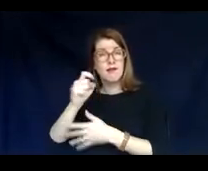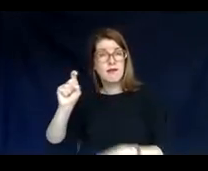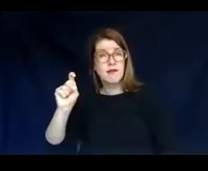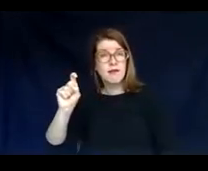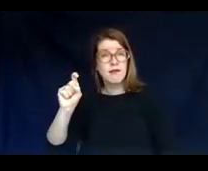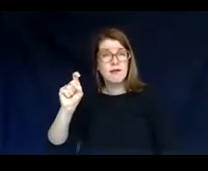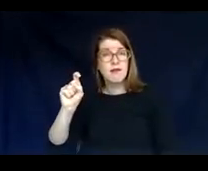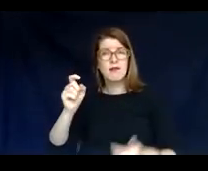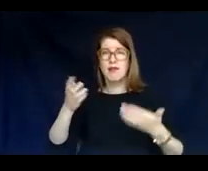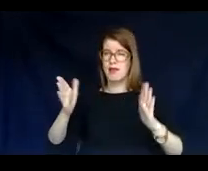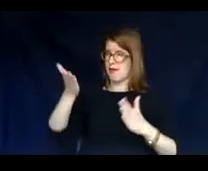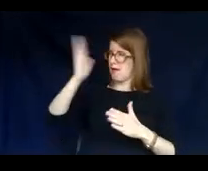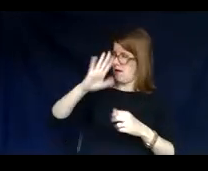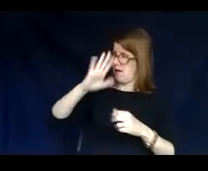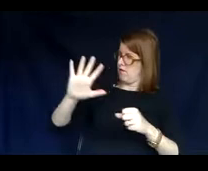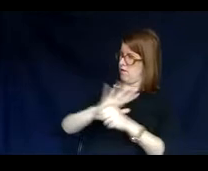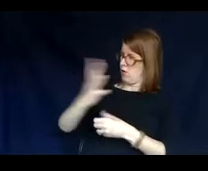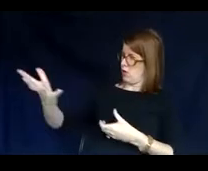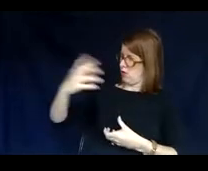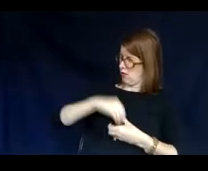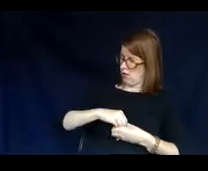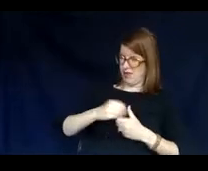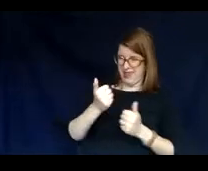let God in fully, in every way?